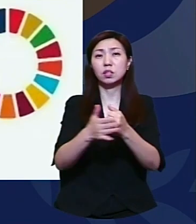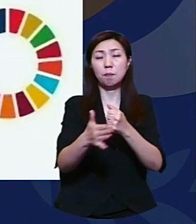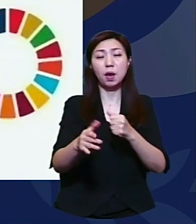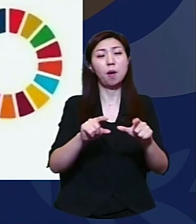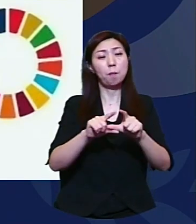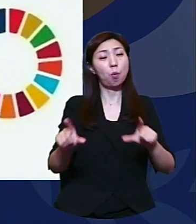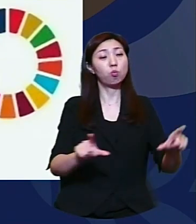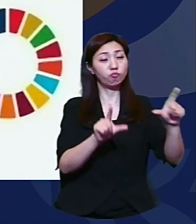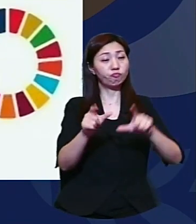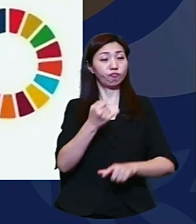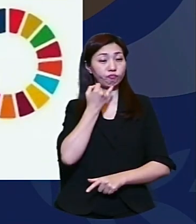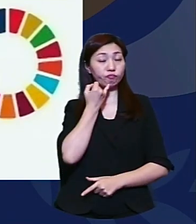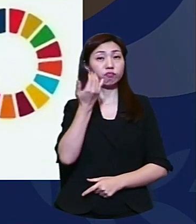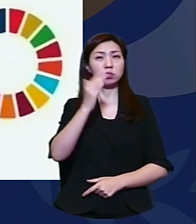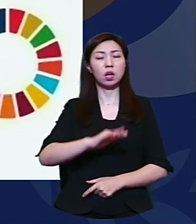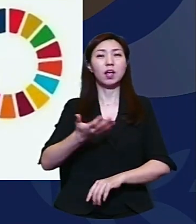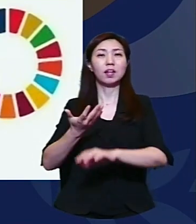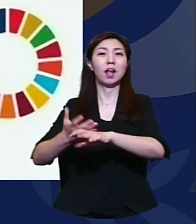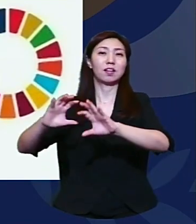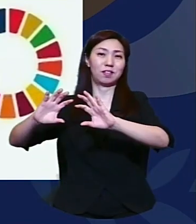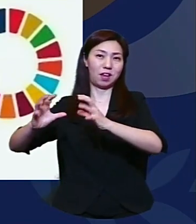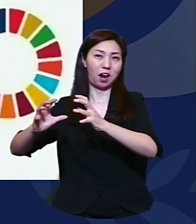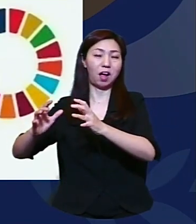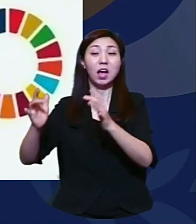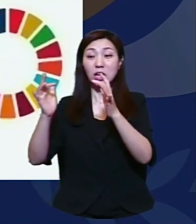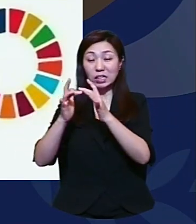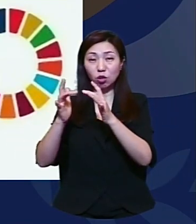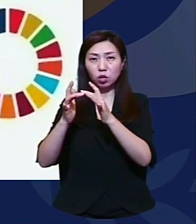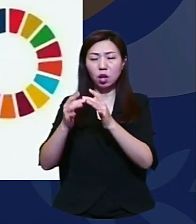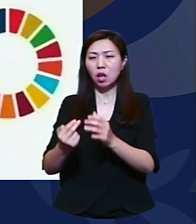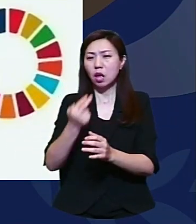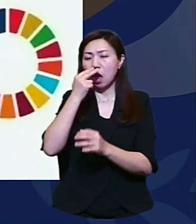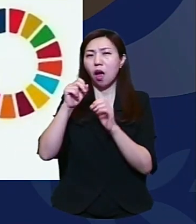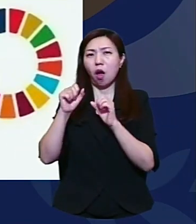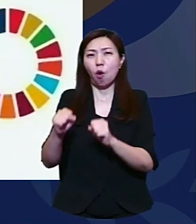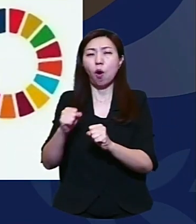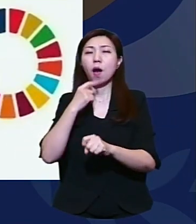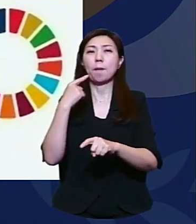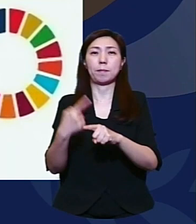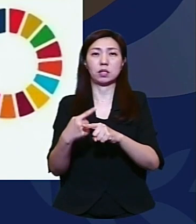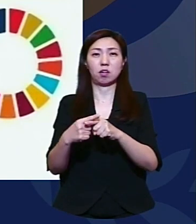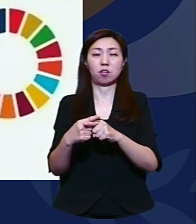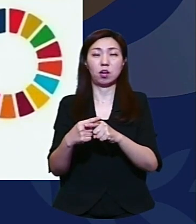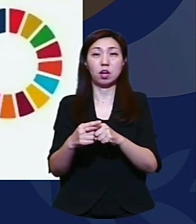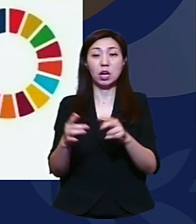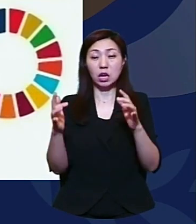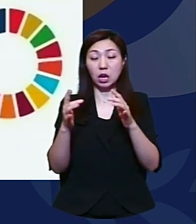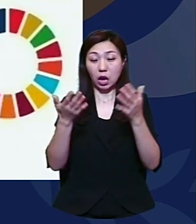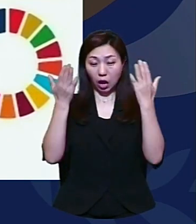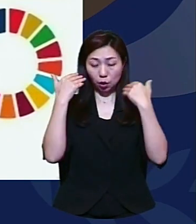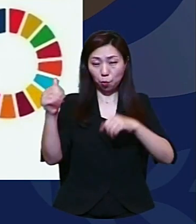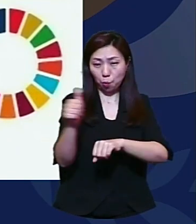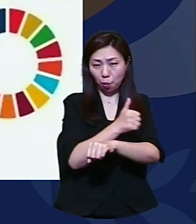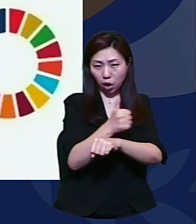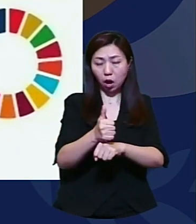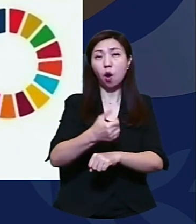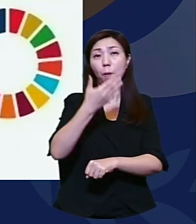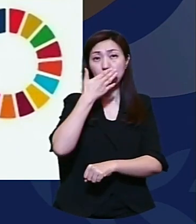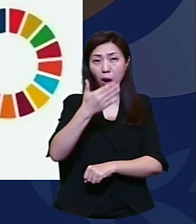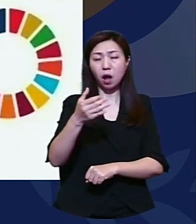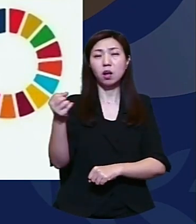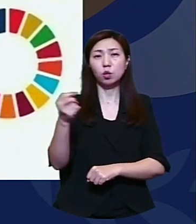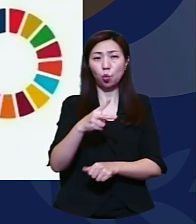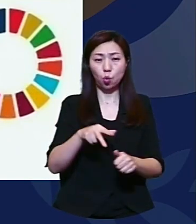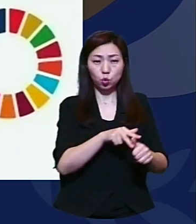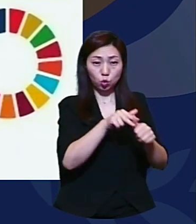continue working, children to continue their schooling, and of course, government agencies to keep the population updated on